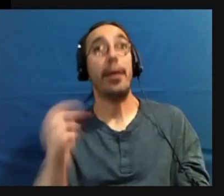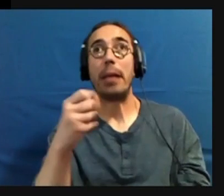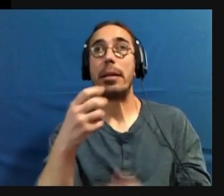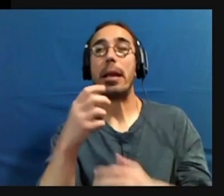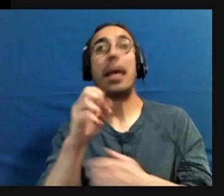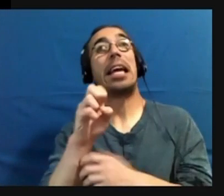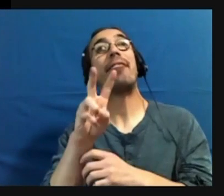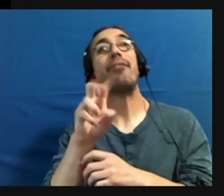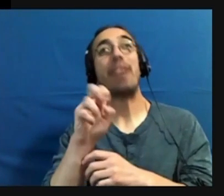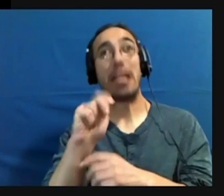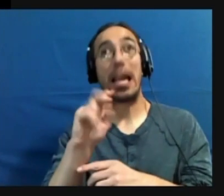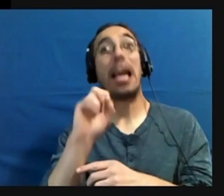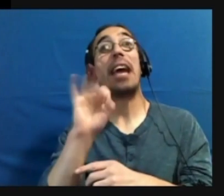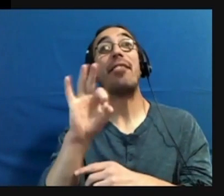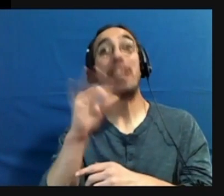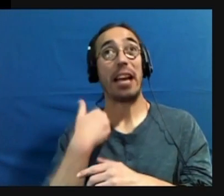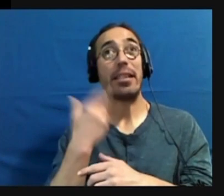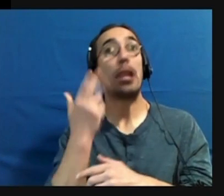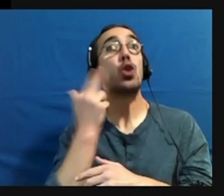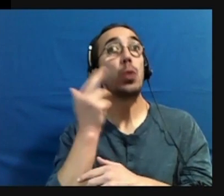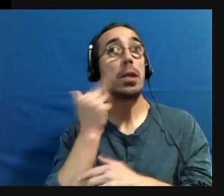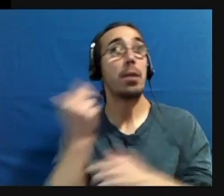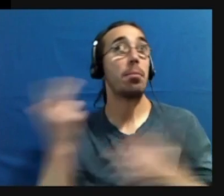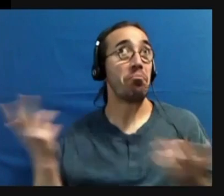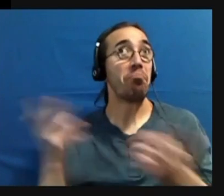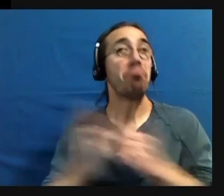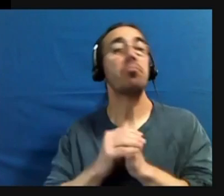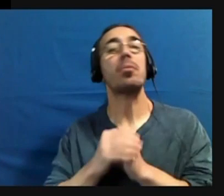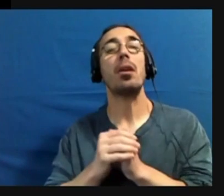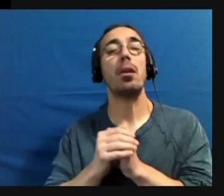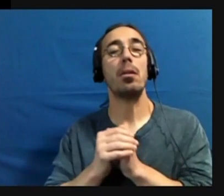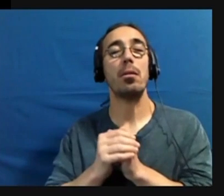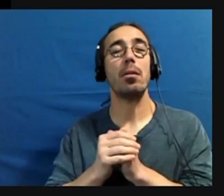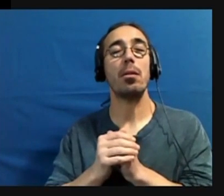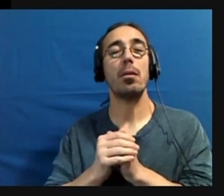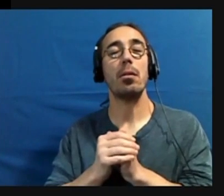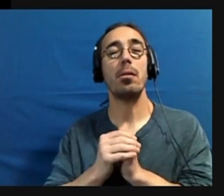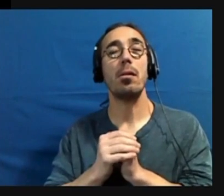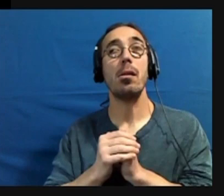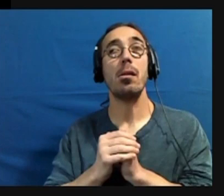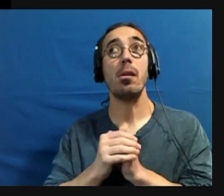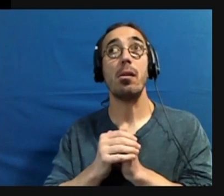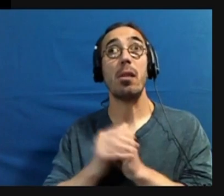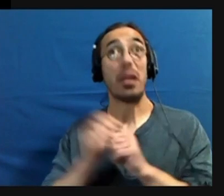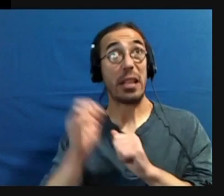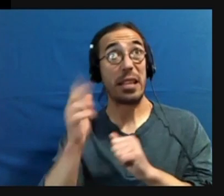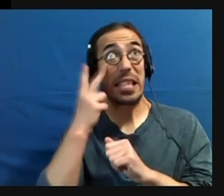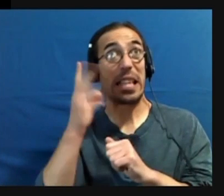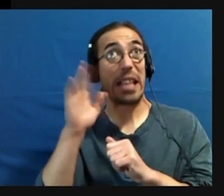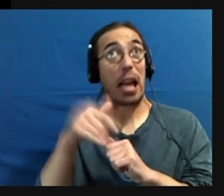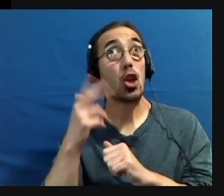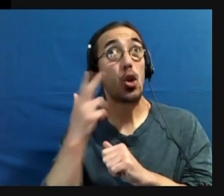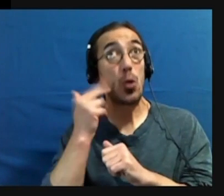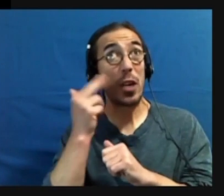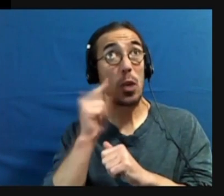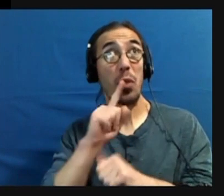he has the treat, has one of his own, does he see that that treat exists?